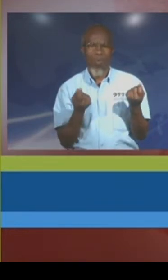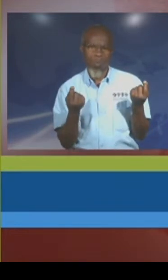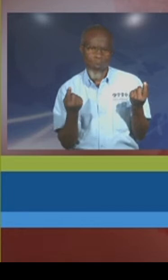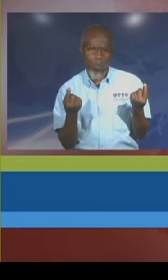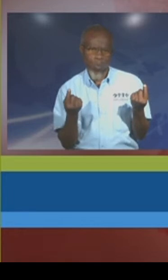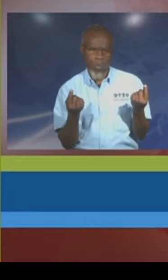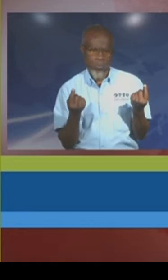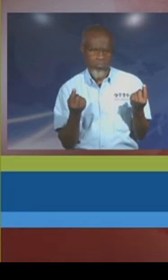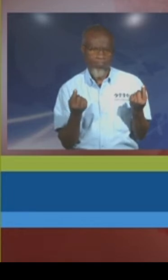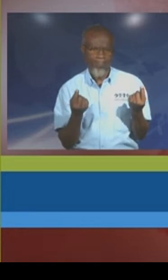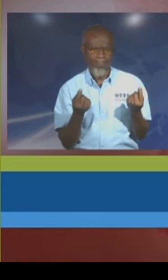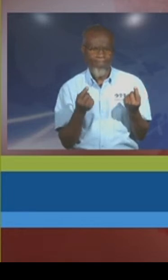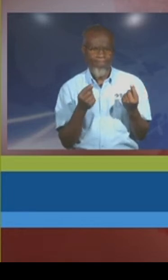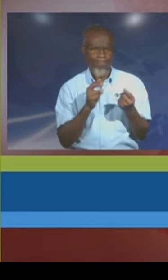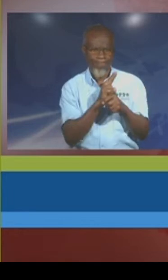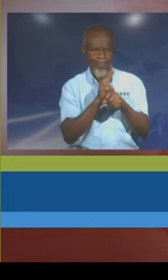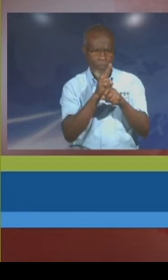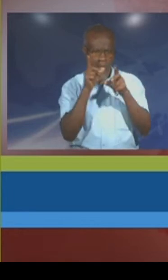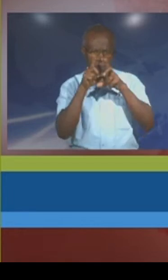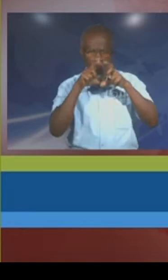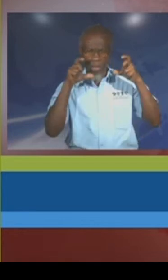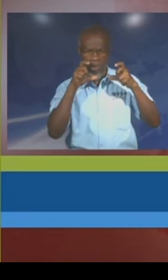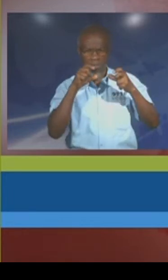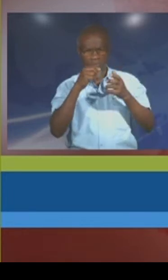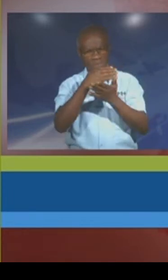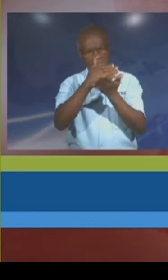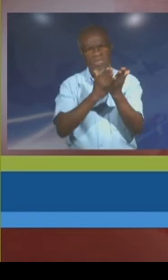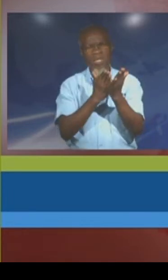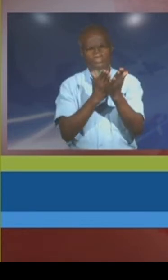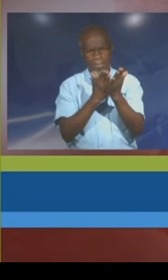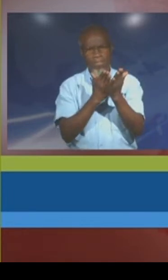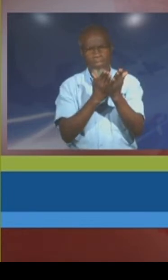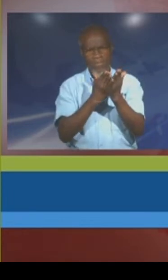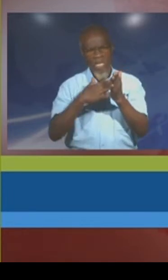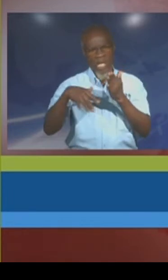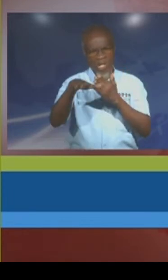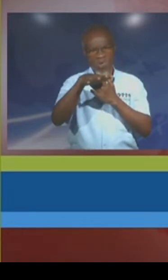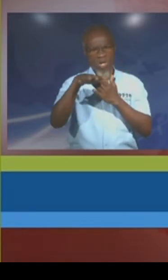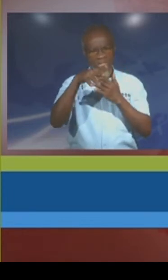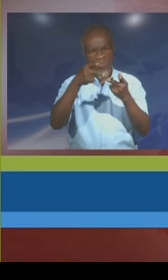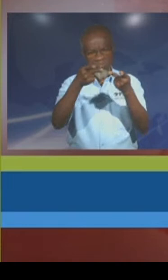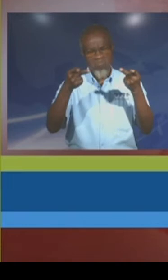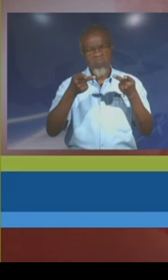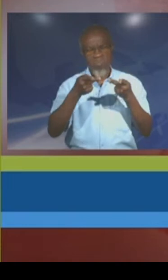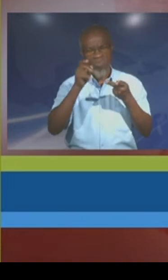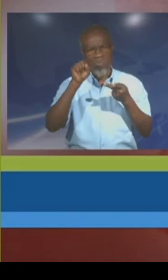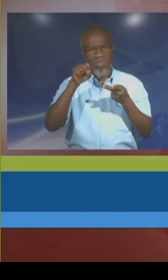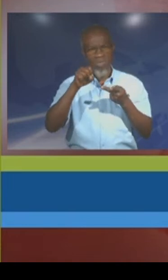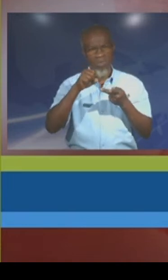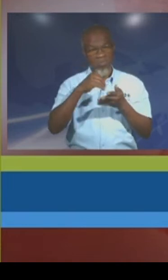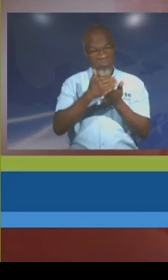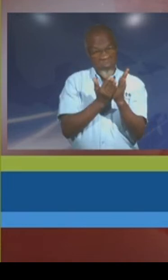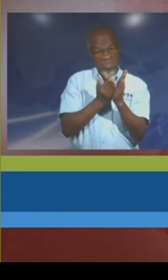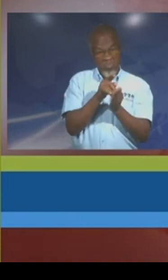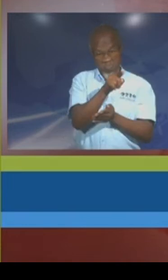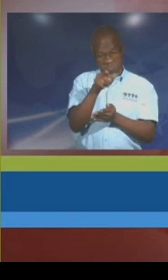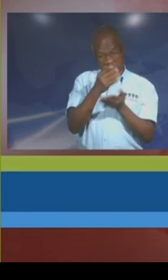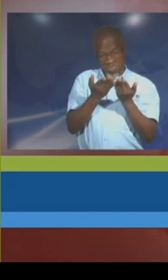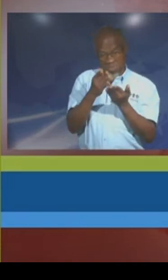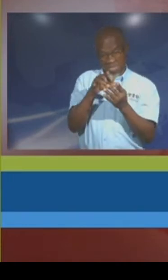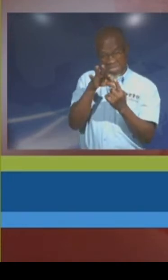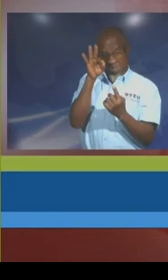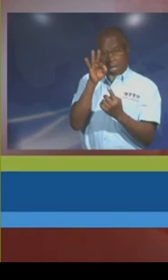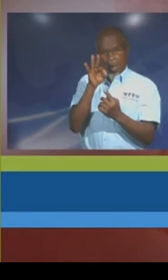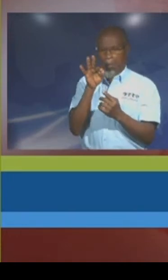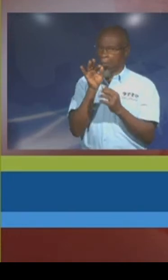Yeah, so wearing a mask in some settings will soon become a voluntary practice. Some individuals may choose not to wear masks while others may